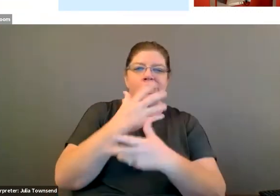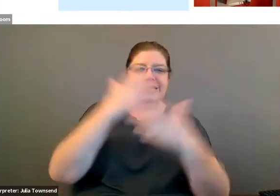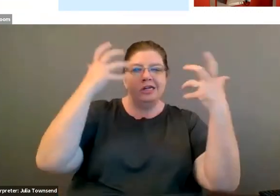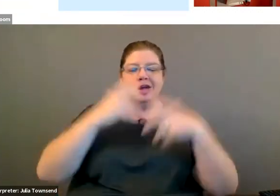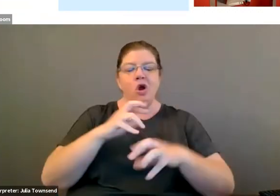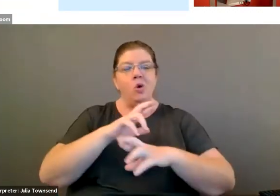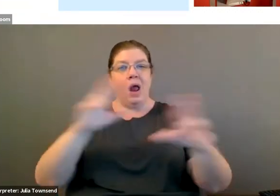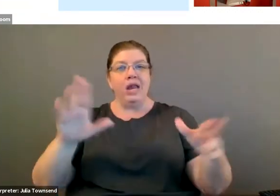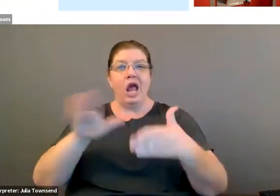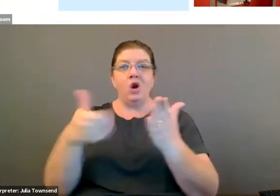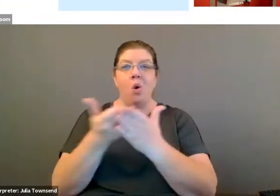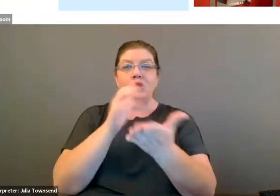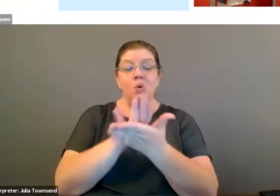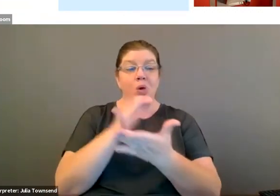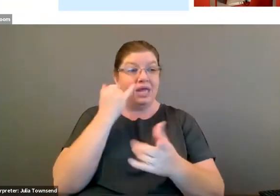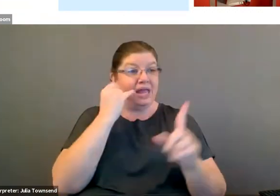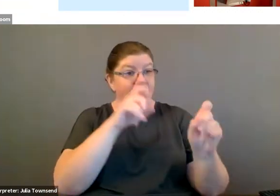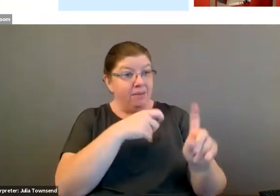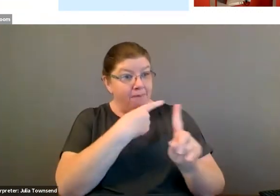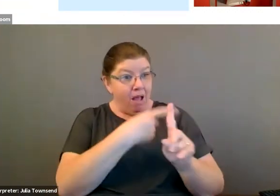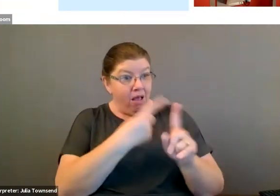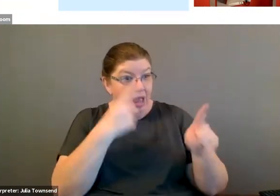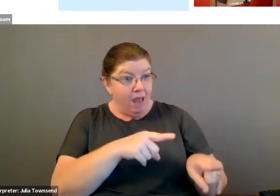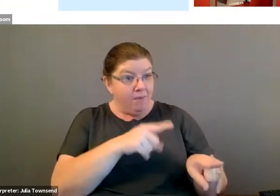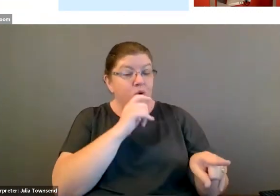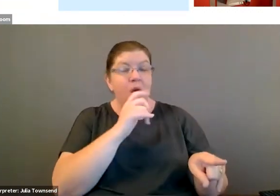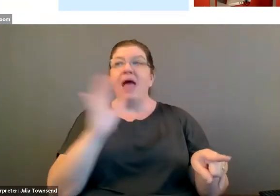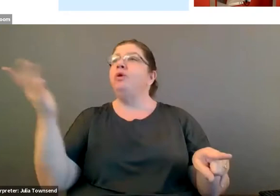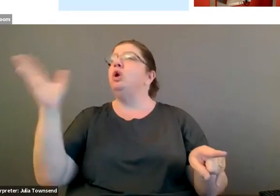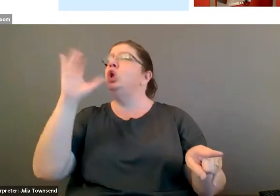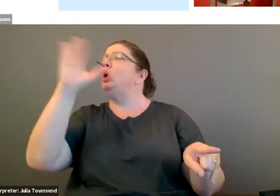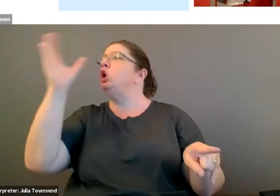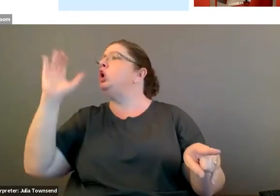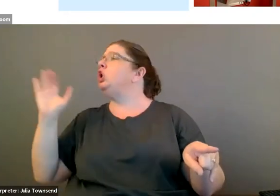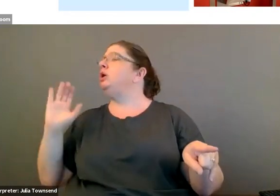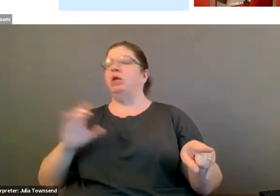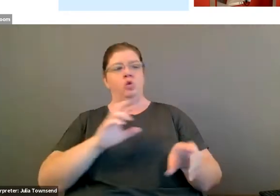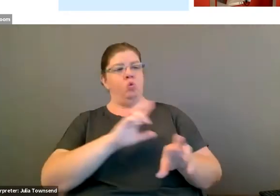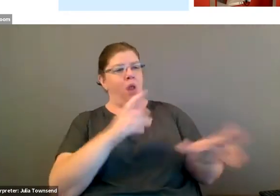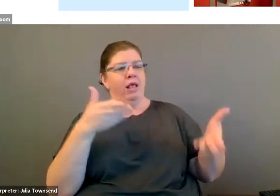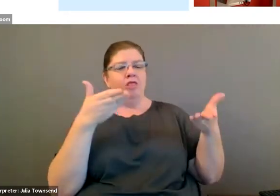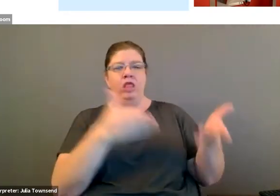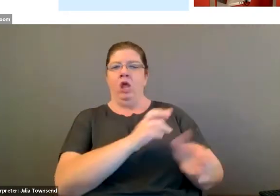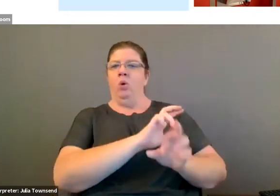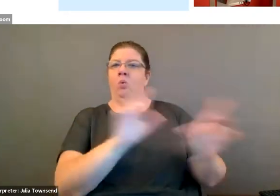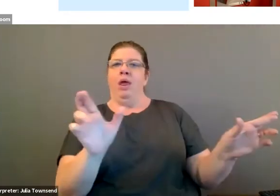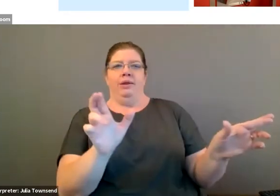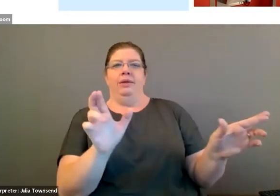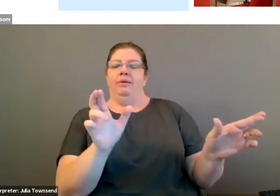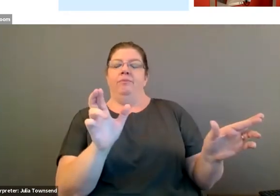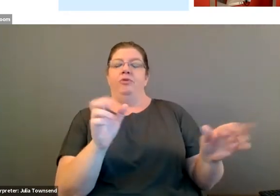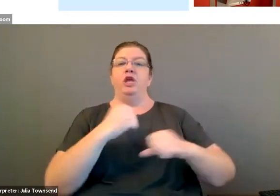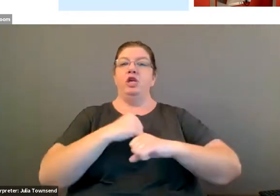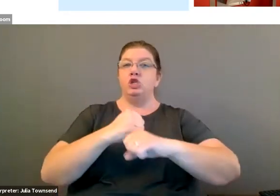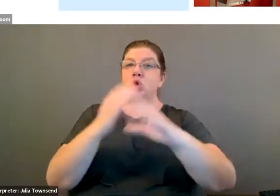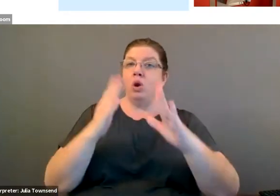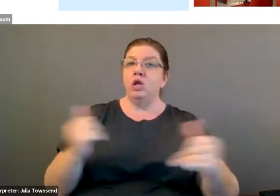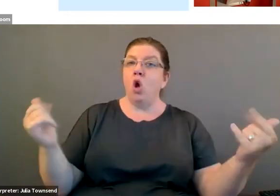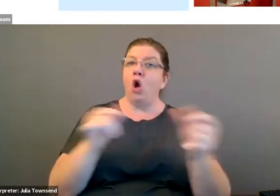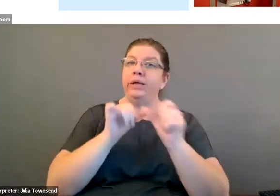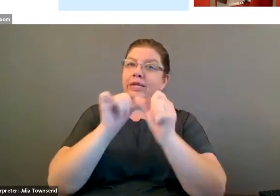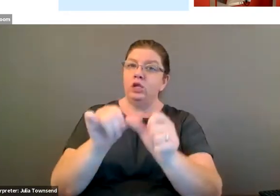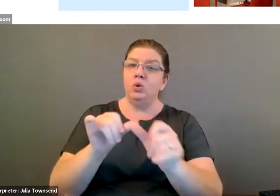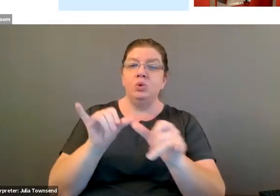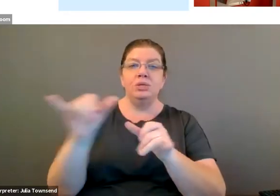do get a positive case, we aren't going to have to go out and find things to get it done. It's all at the school sites. The custodians are all continuing to stay